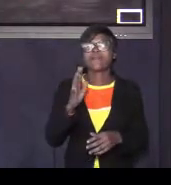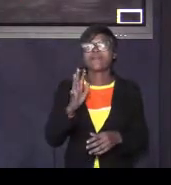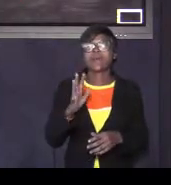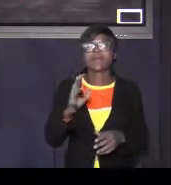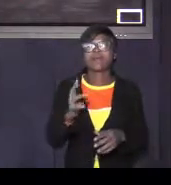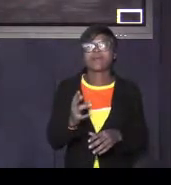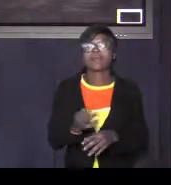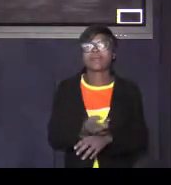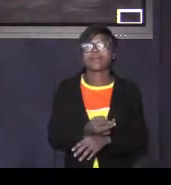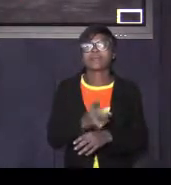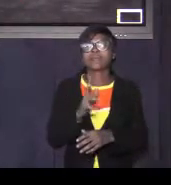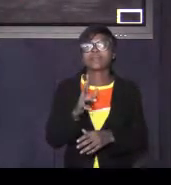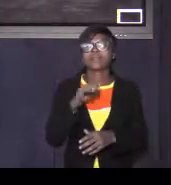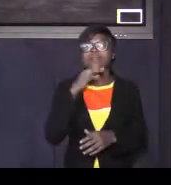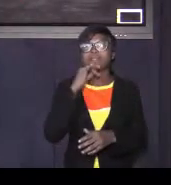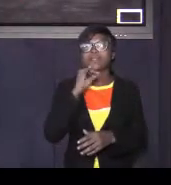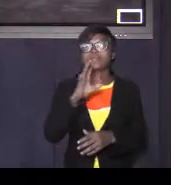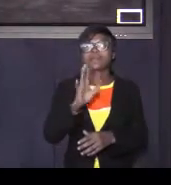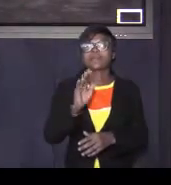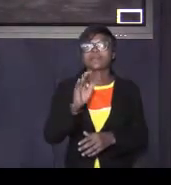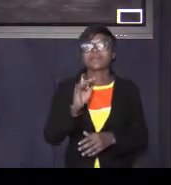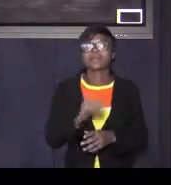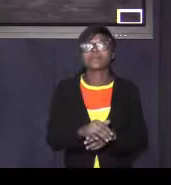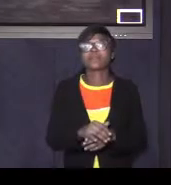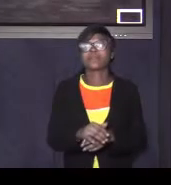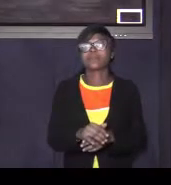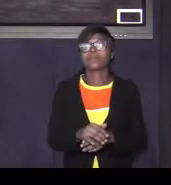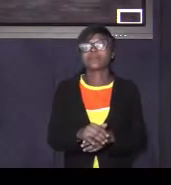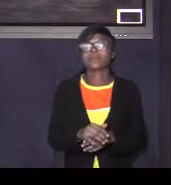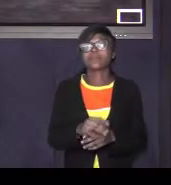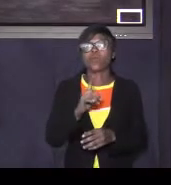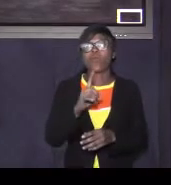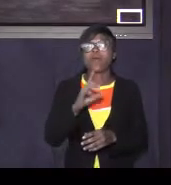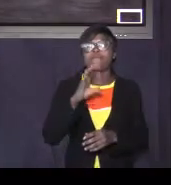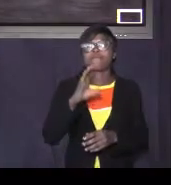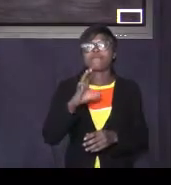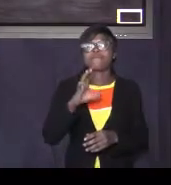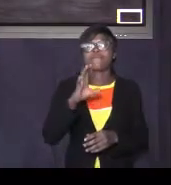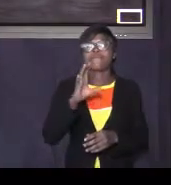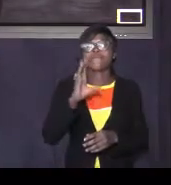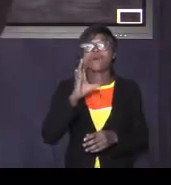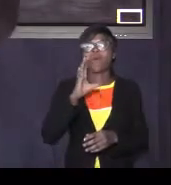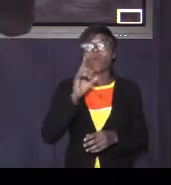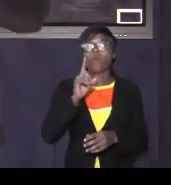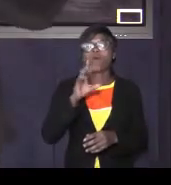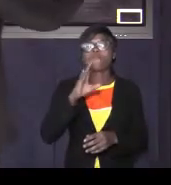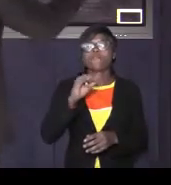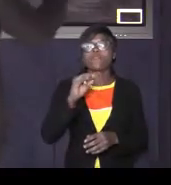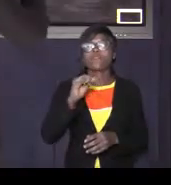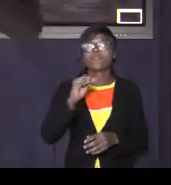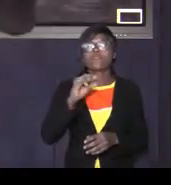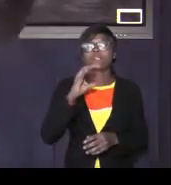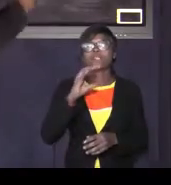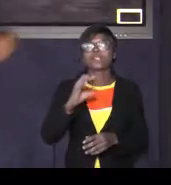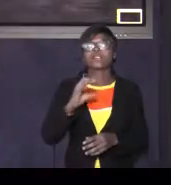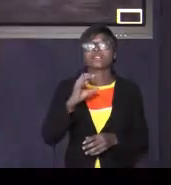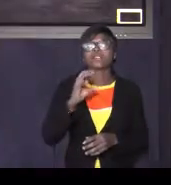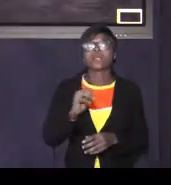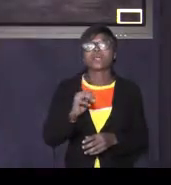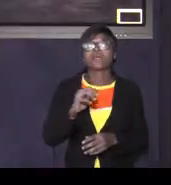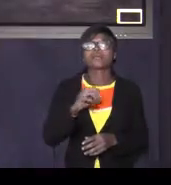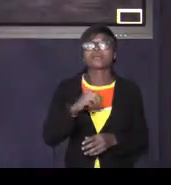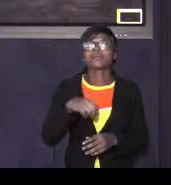Then I put a 0 and I will get 150 centimeters squares. And that is the area of the third